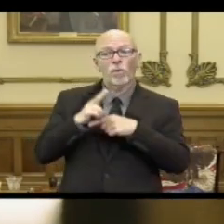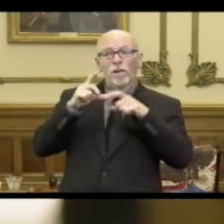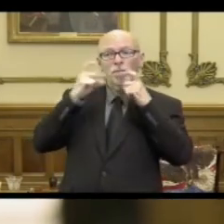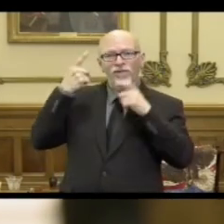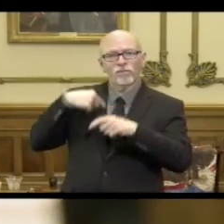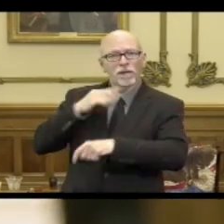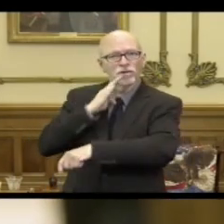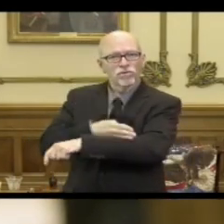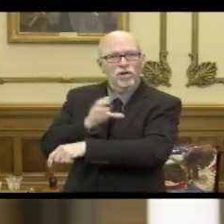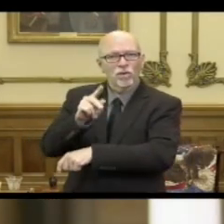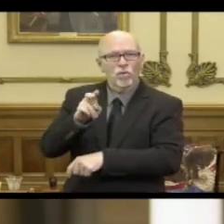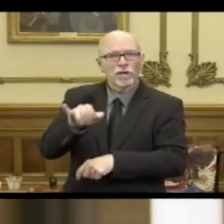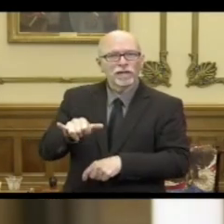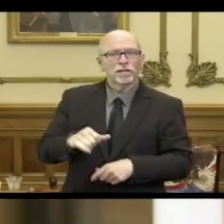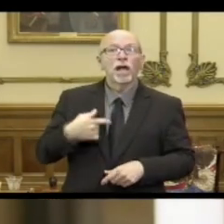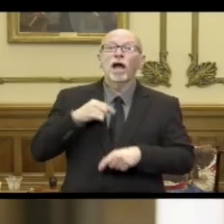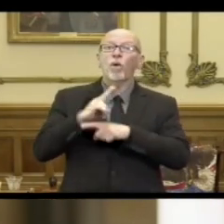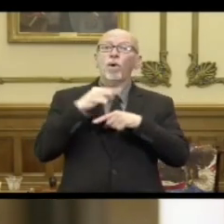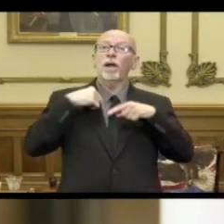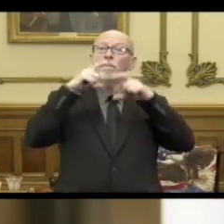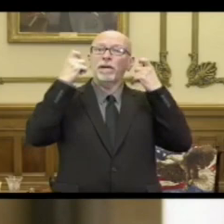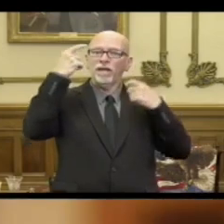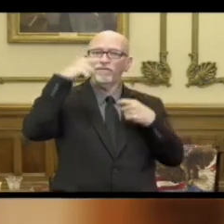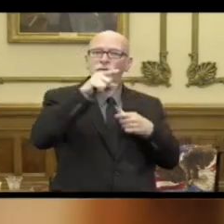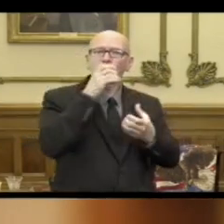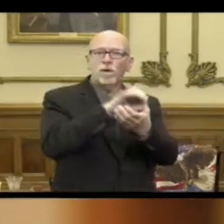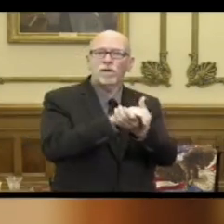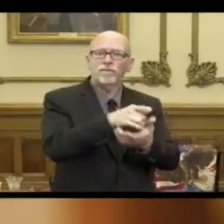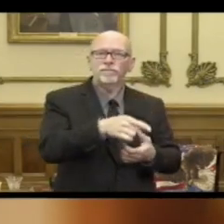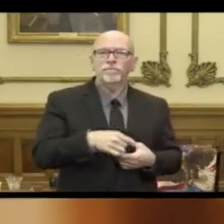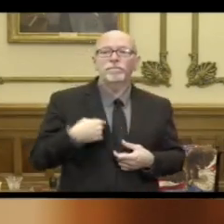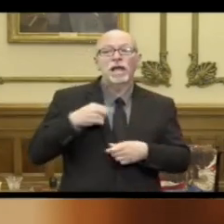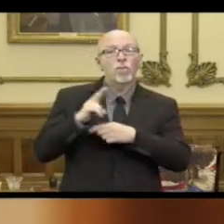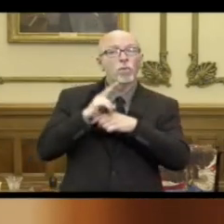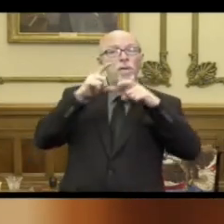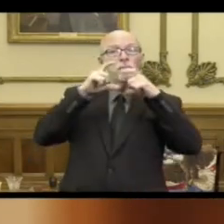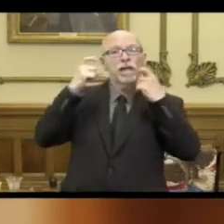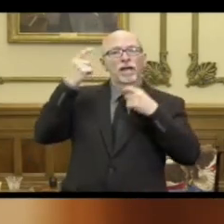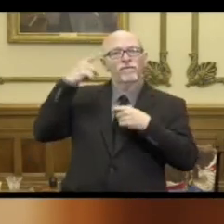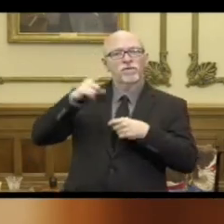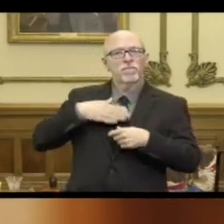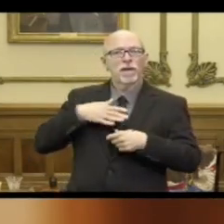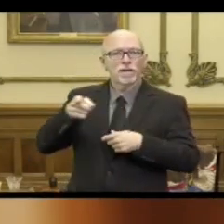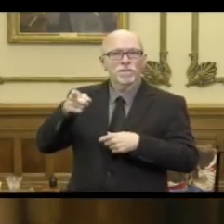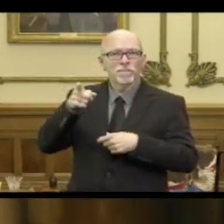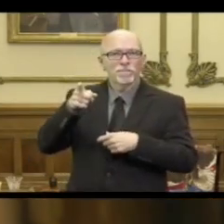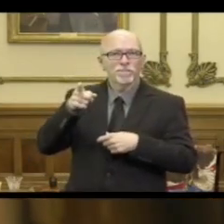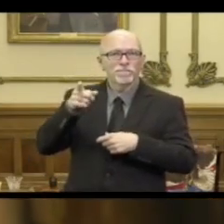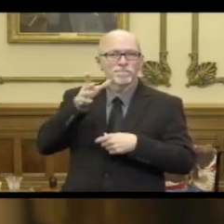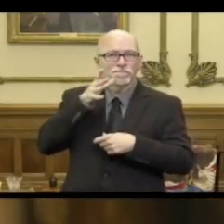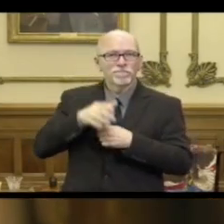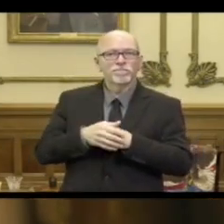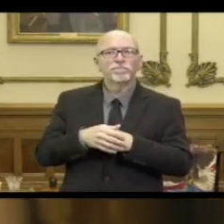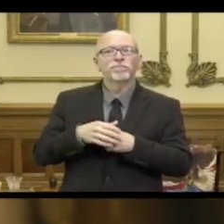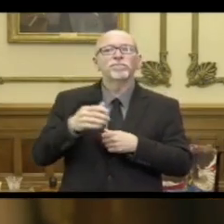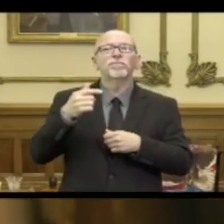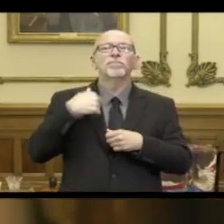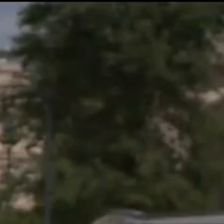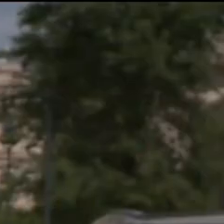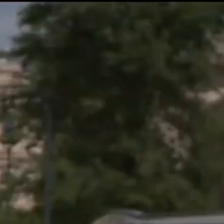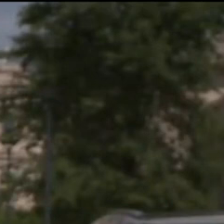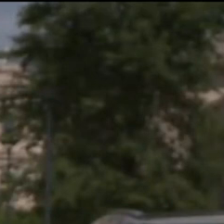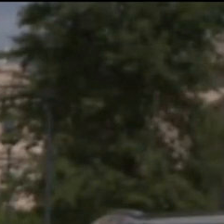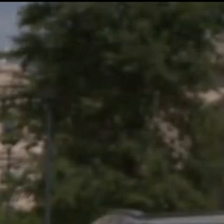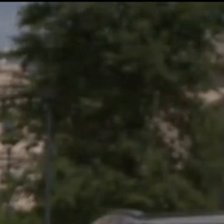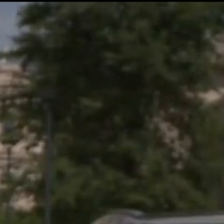they wore their mask. State Health Commissioner Dr. Box says wearing a mask is going to play a crucial role in moving to a new normal. Now, this